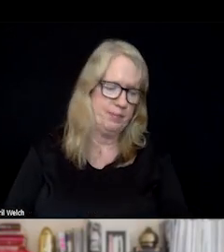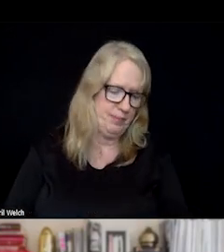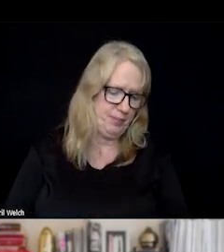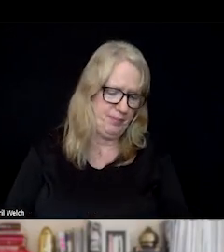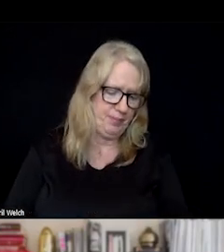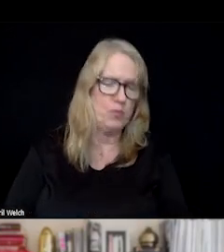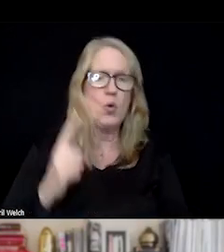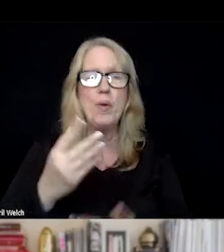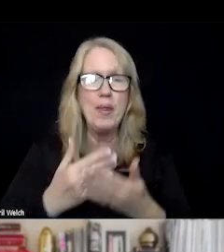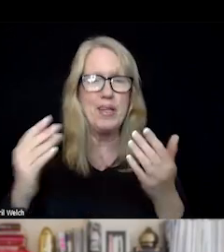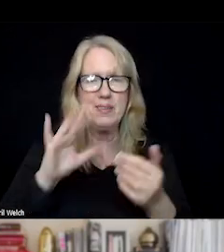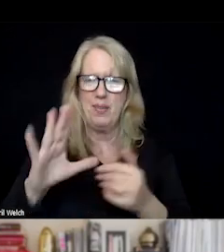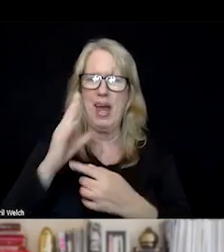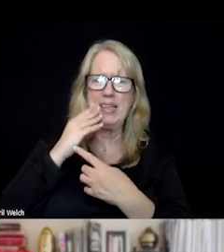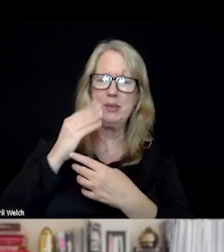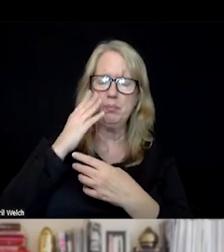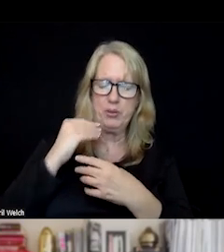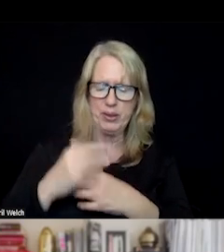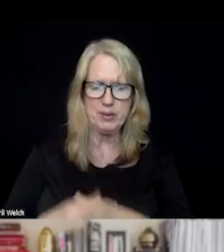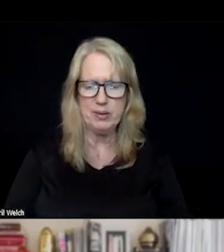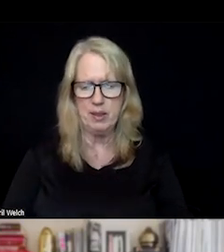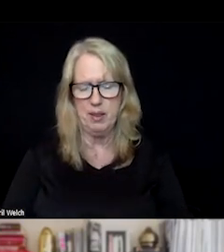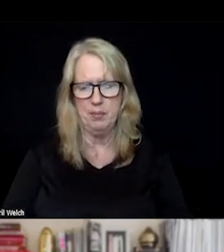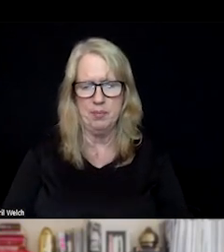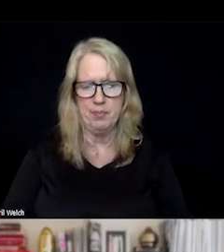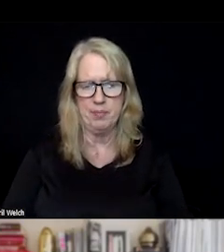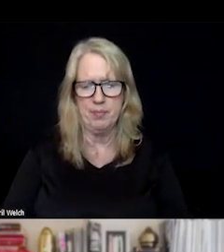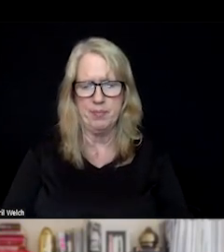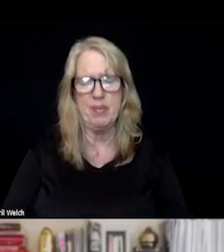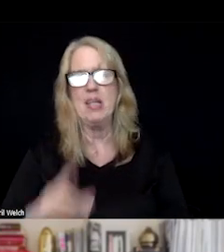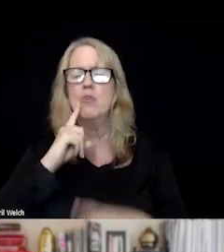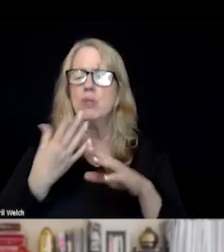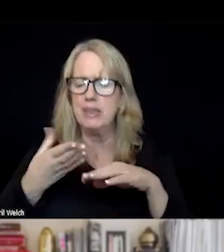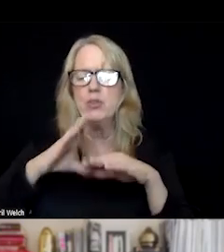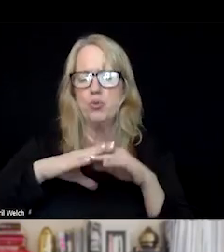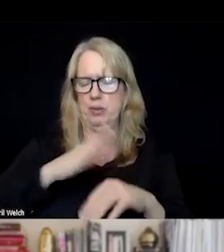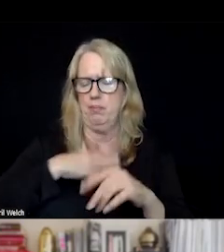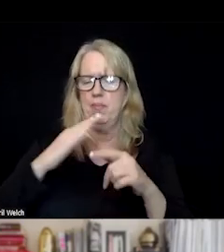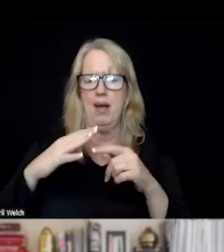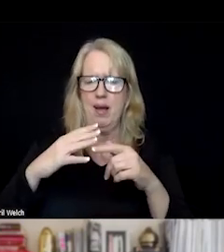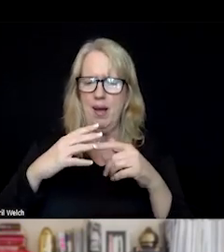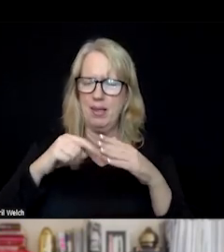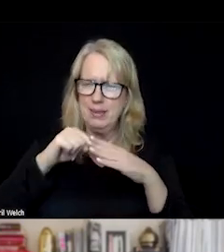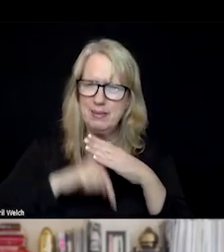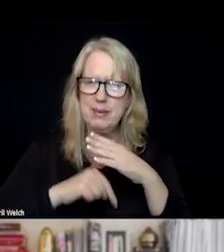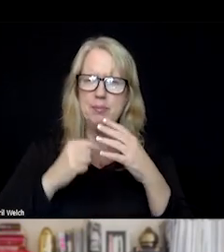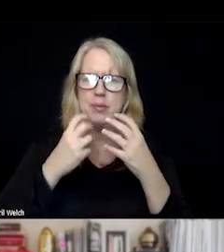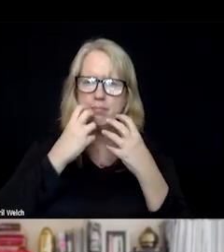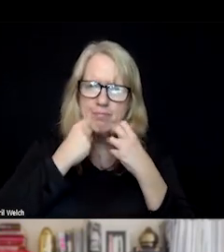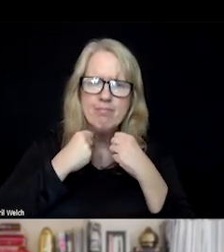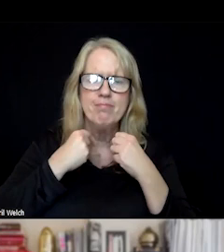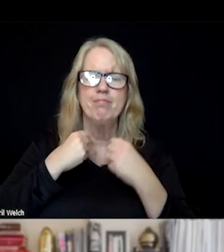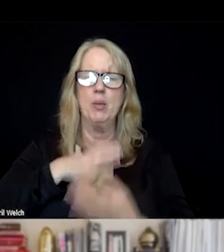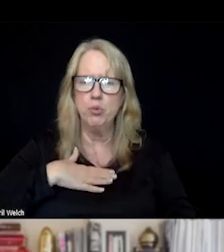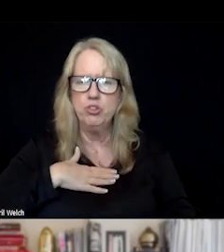that experience did is it really increased my already deep appreciation for the workforce,